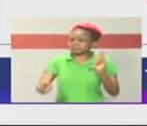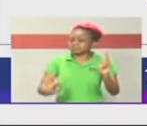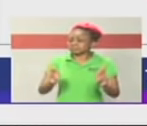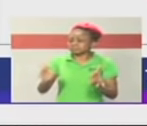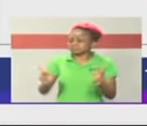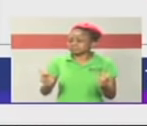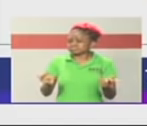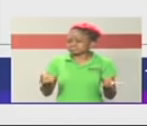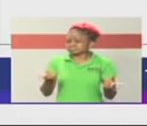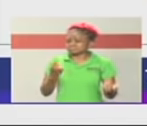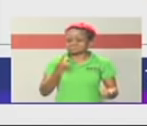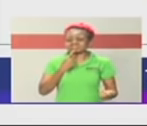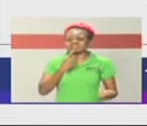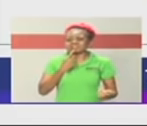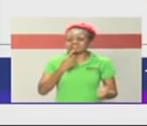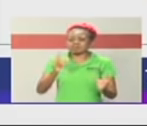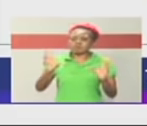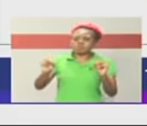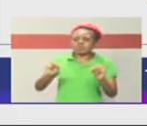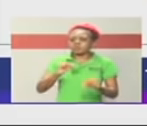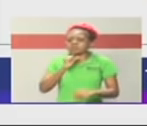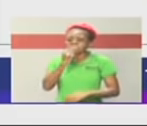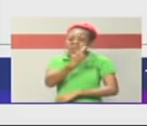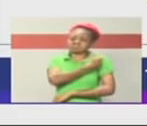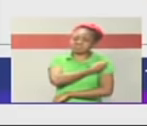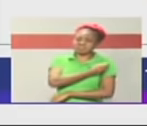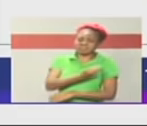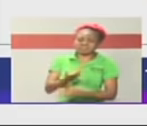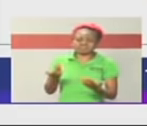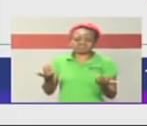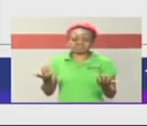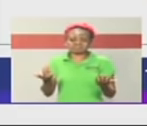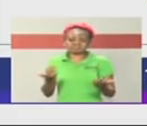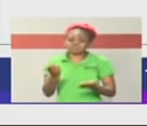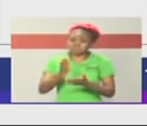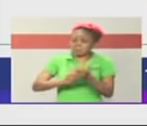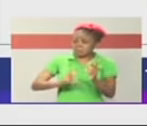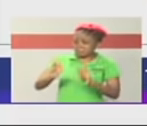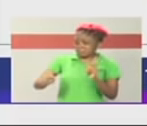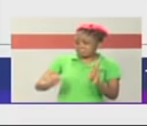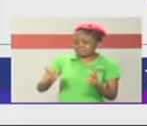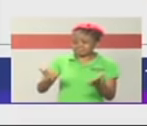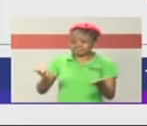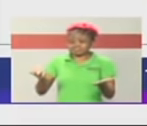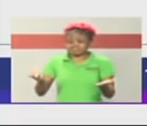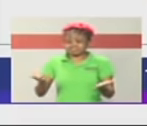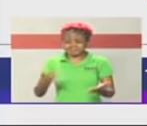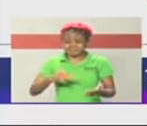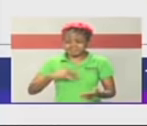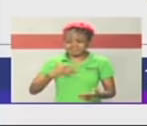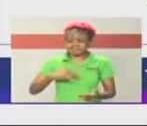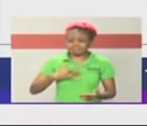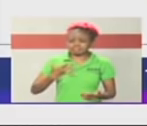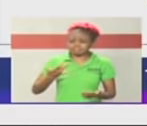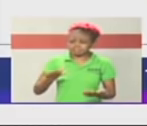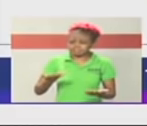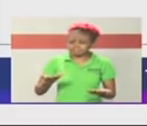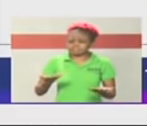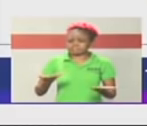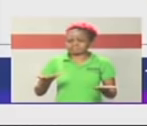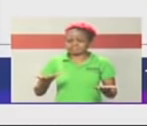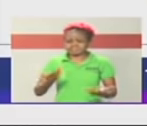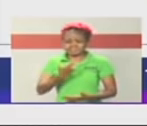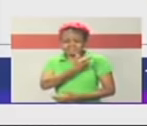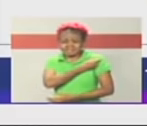anti-vaccination messages. There are still people, especially in the Christian arena, who believes that the vaccine is an anti-Christ move. And there are still who